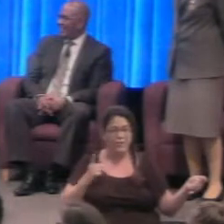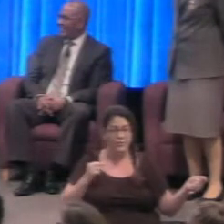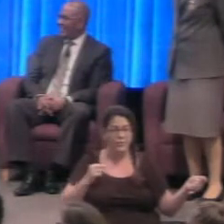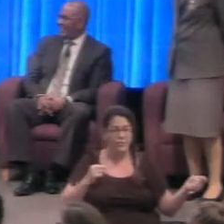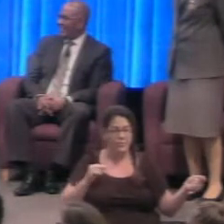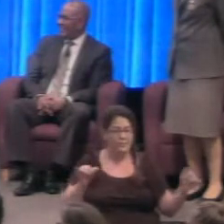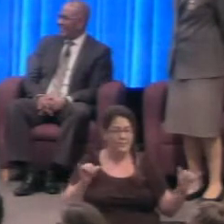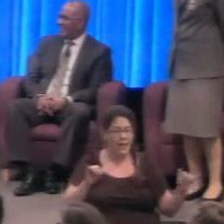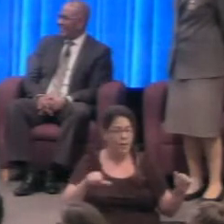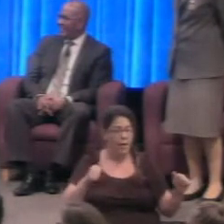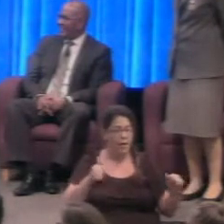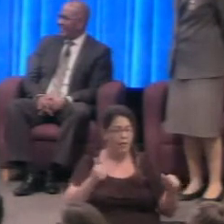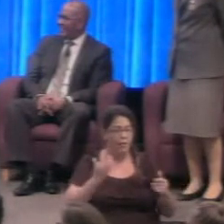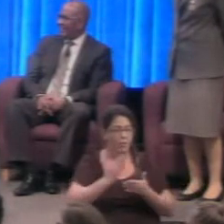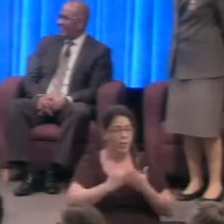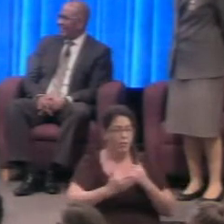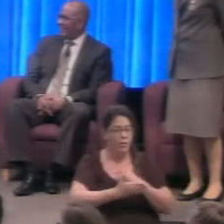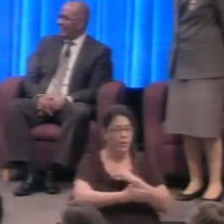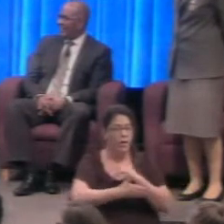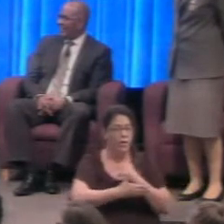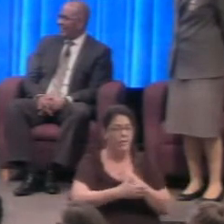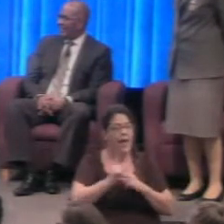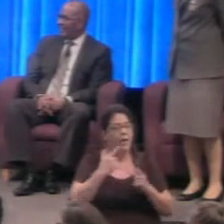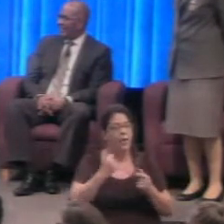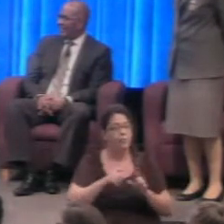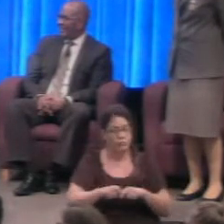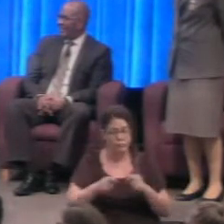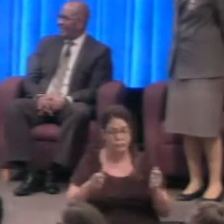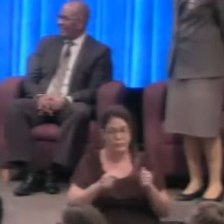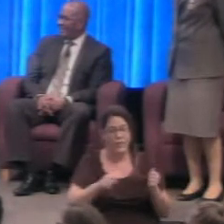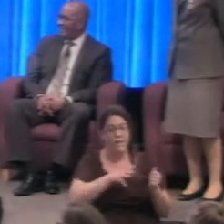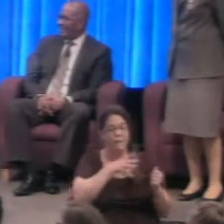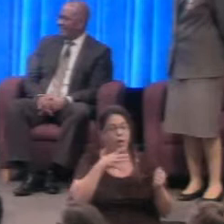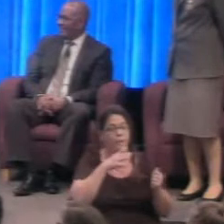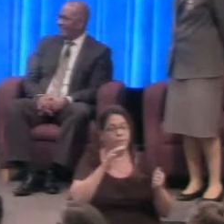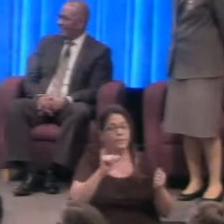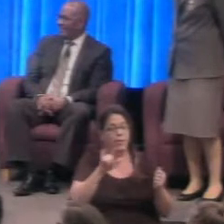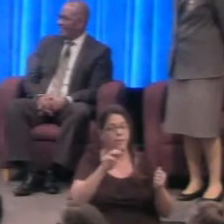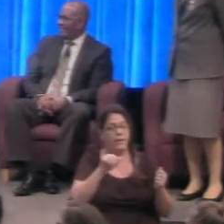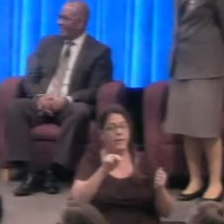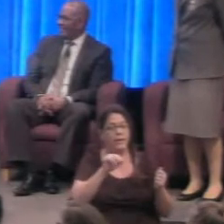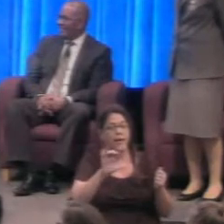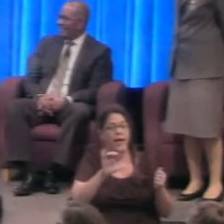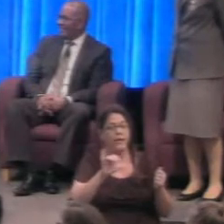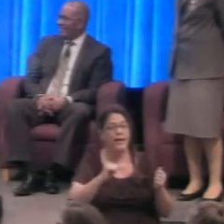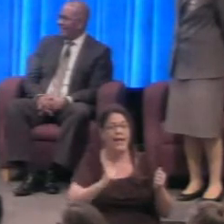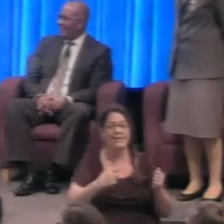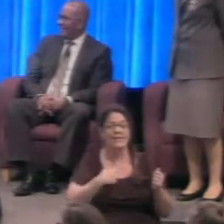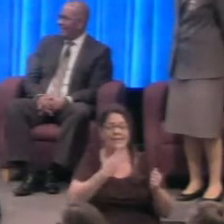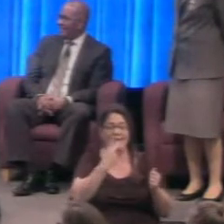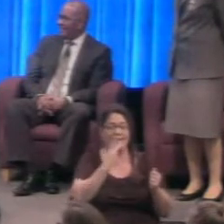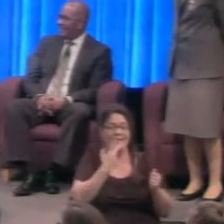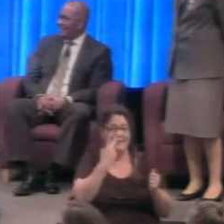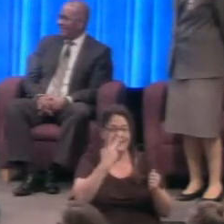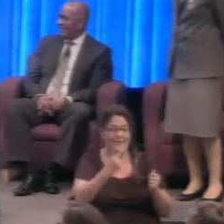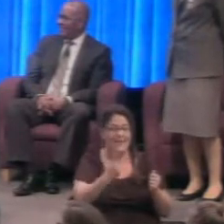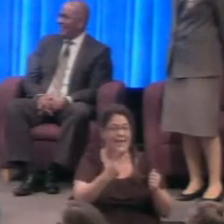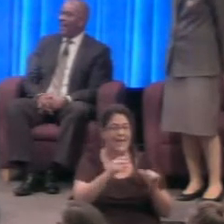go to different parts of the country. I go to the Farmer's Almanac, and I'm like, what's June and July looking like in Dayton? And it says, see the engineering steam